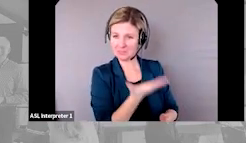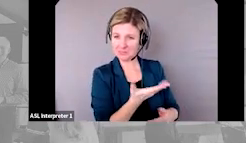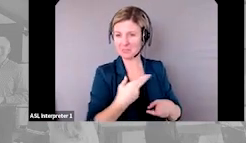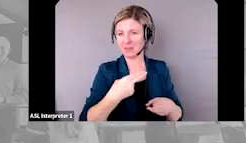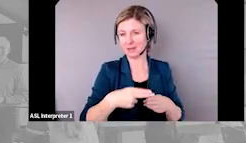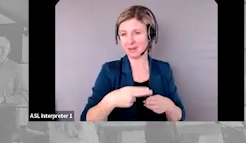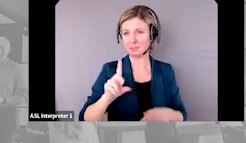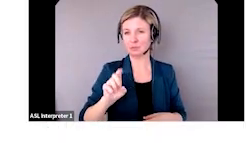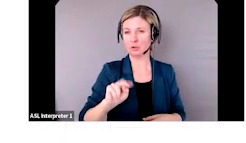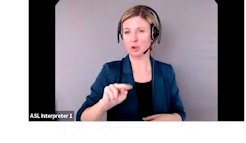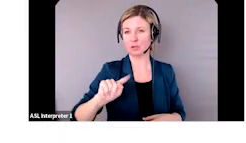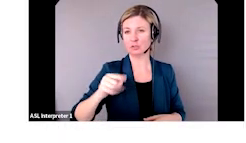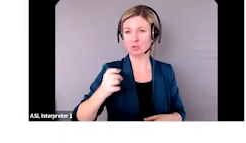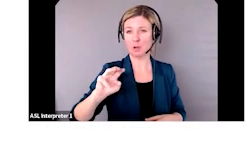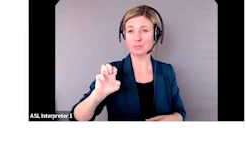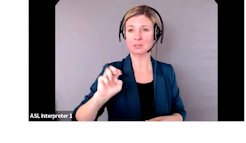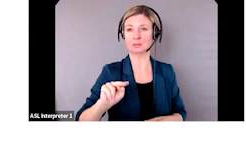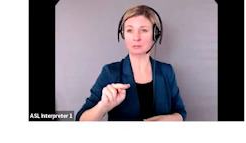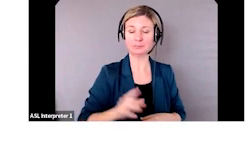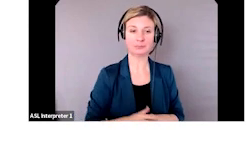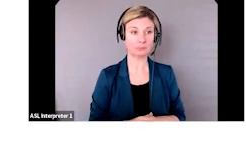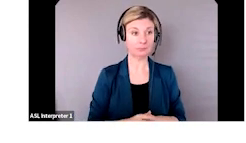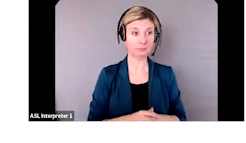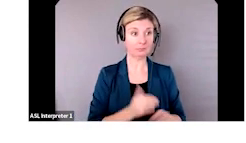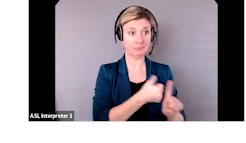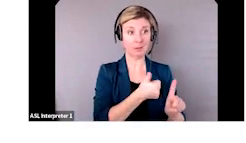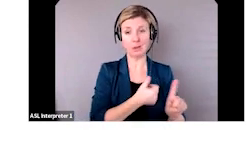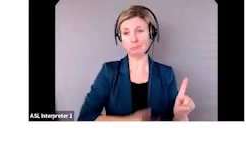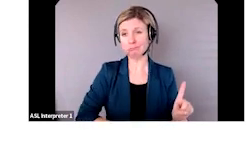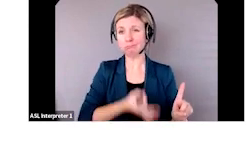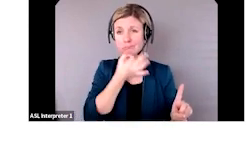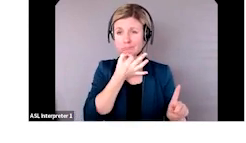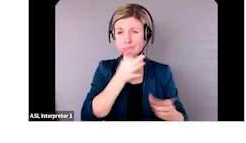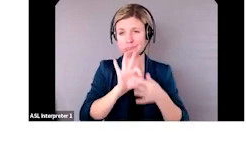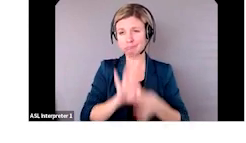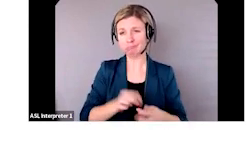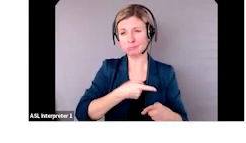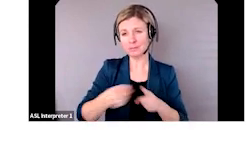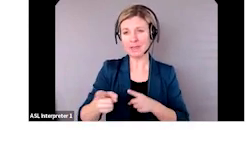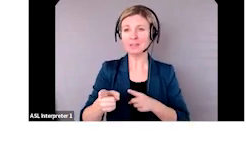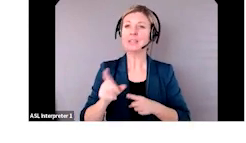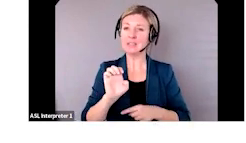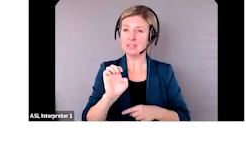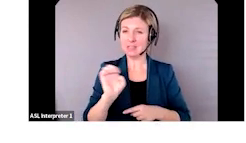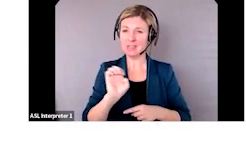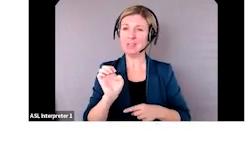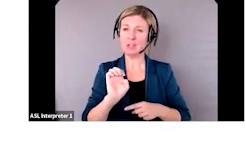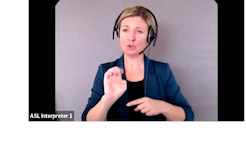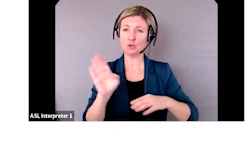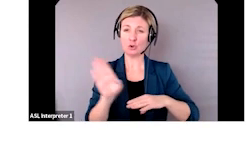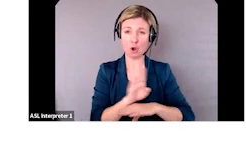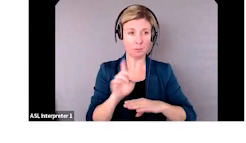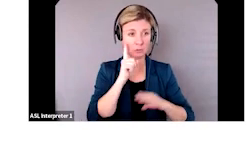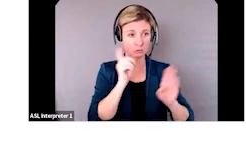Thompson. Don Thompson is an expert in e-commerce strategy, product management, and